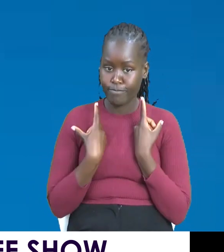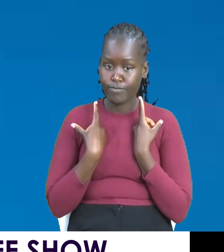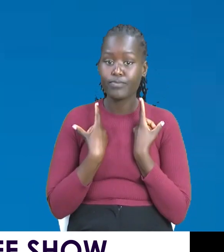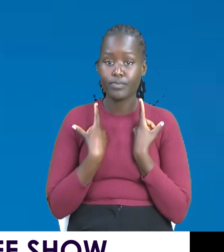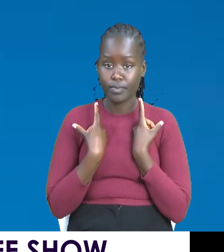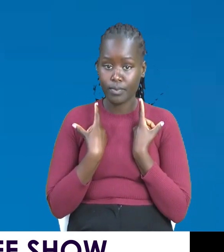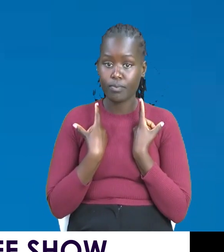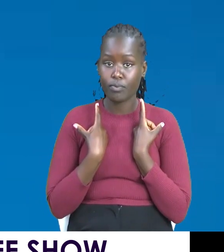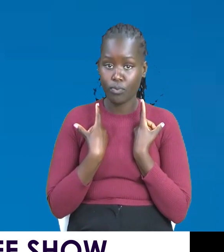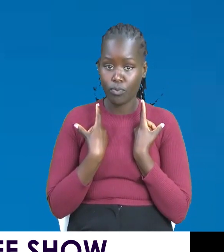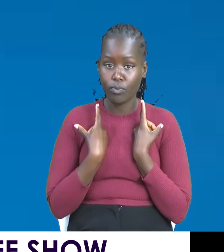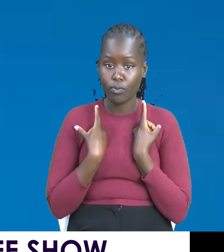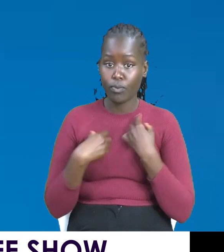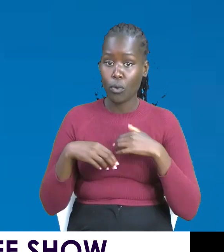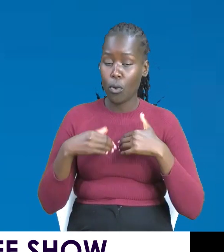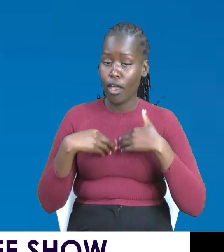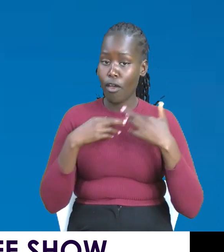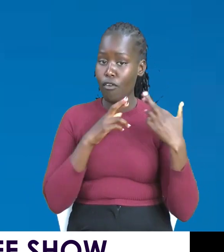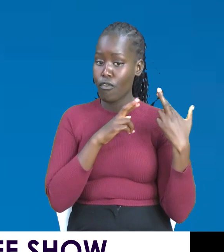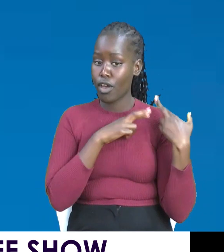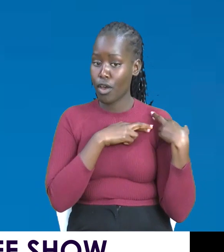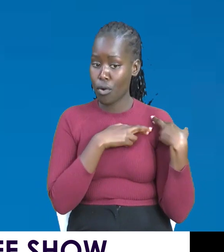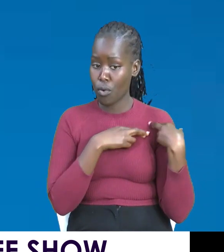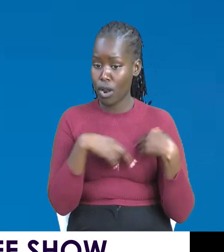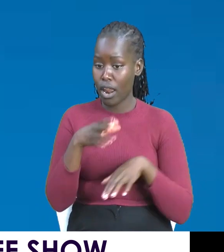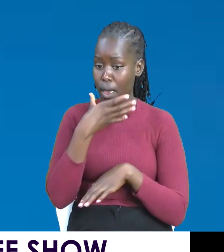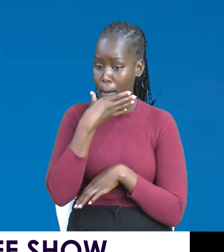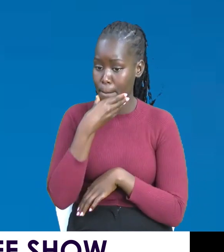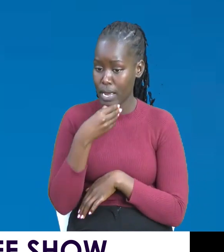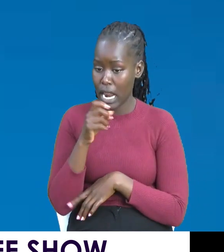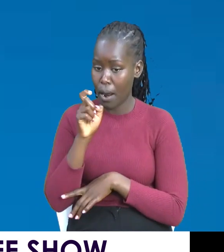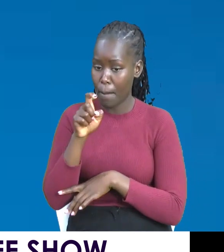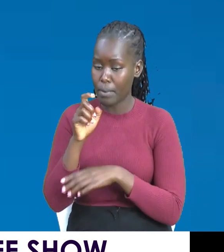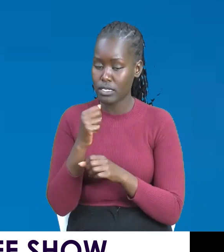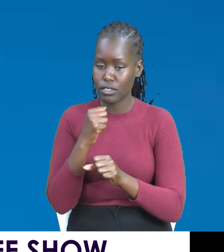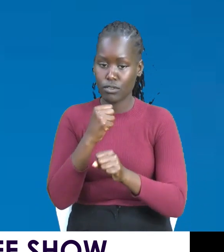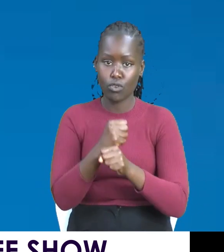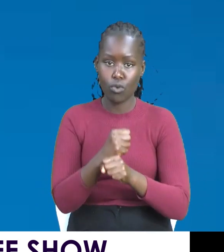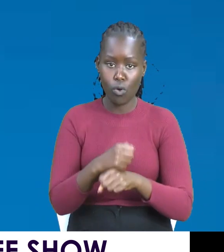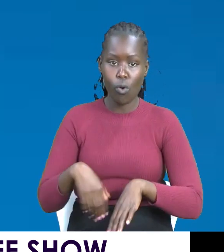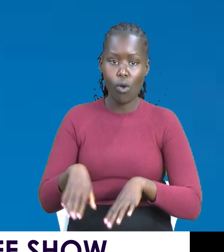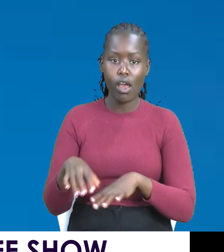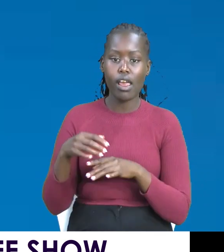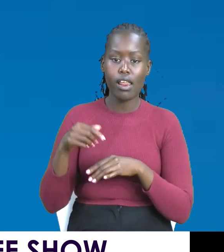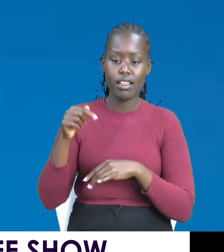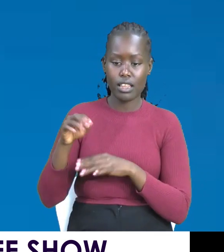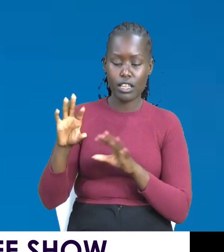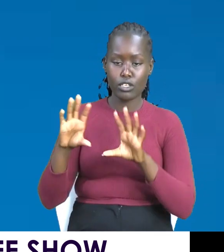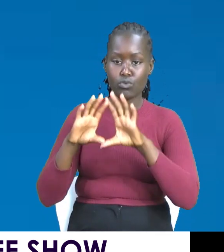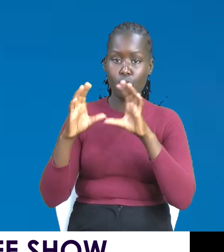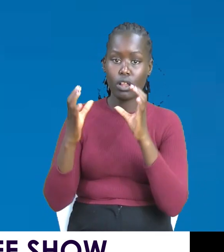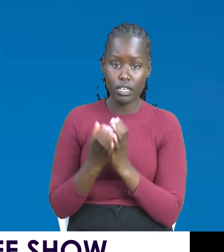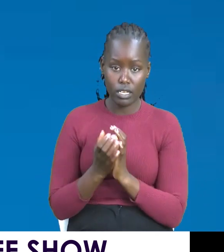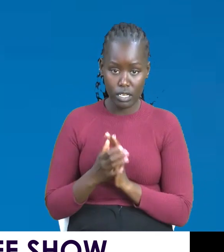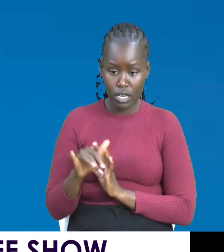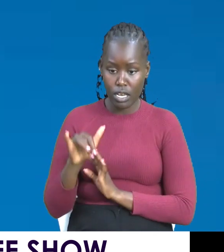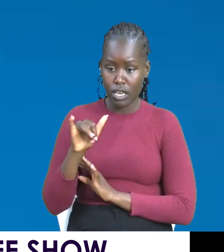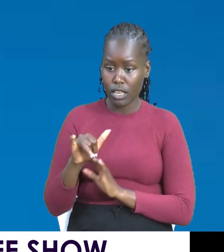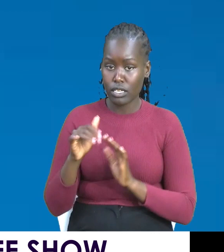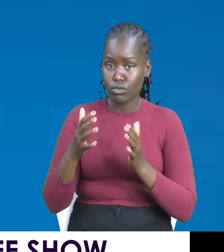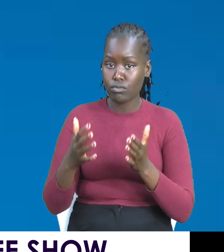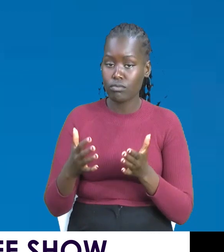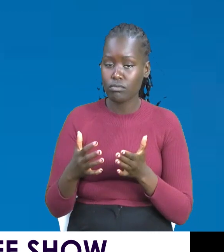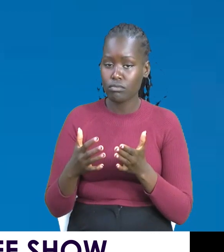is a role that a man should play in our present world, and that is to